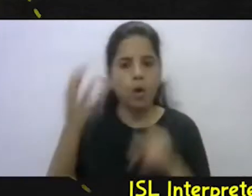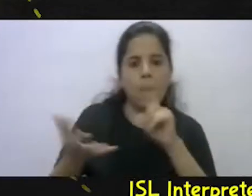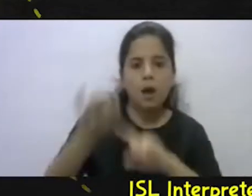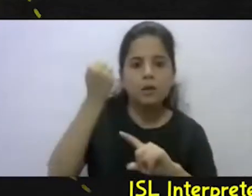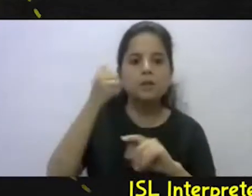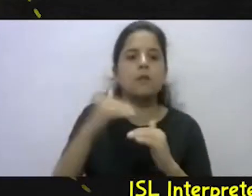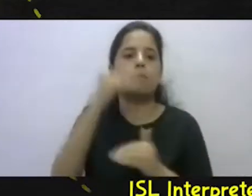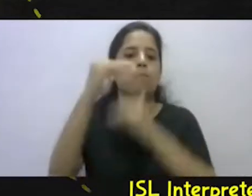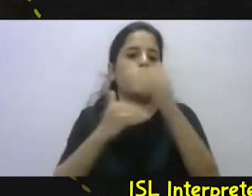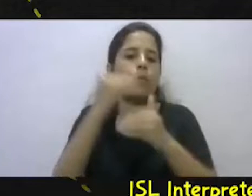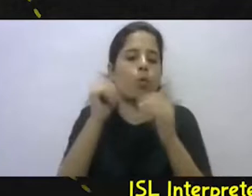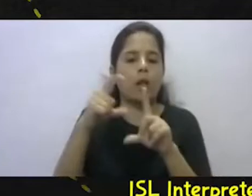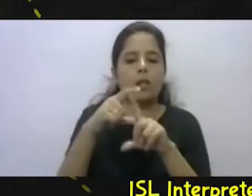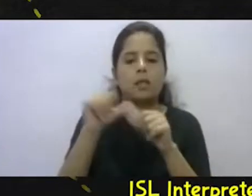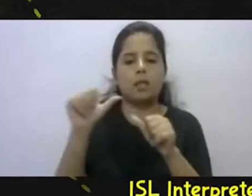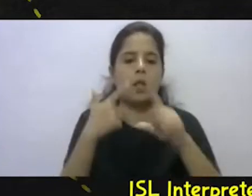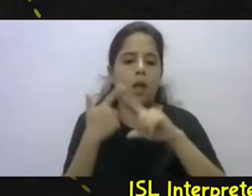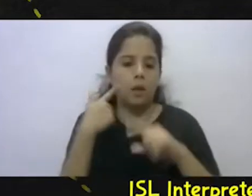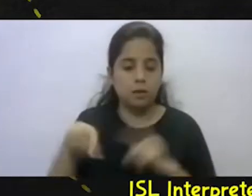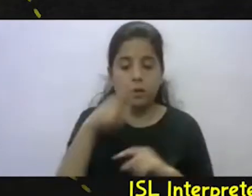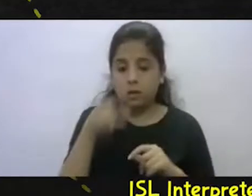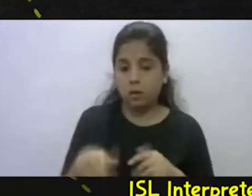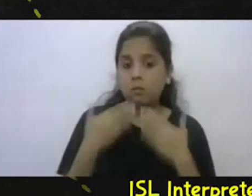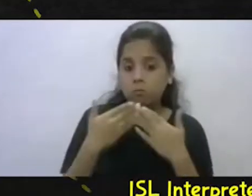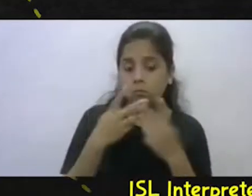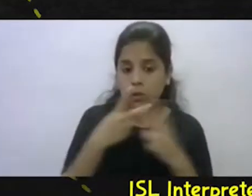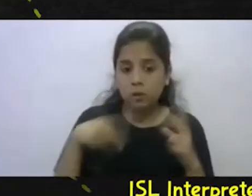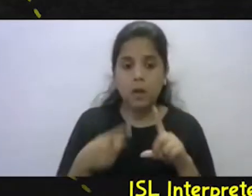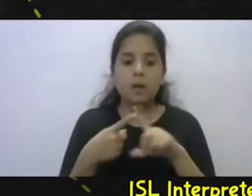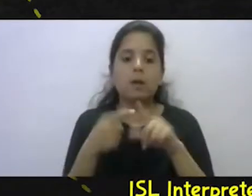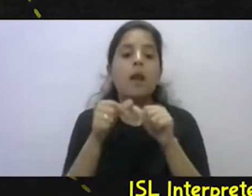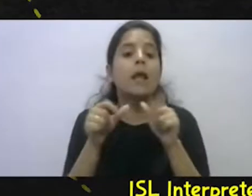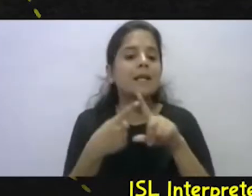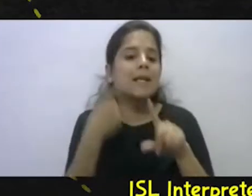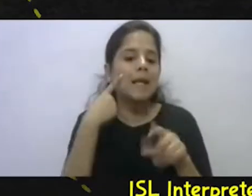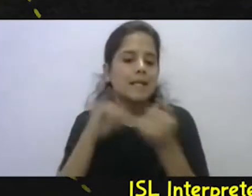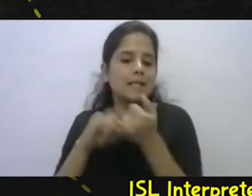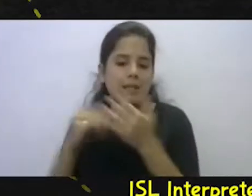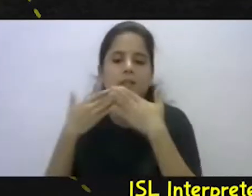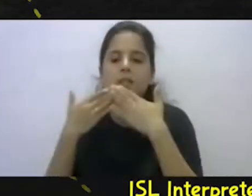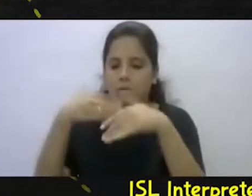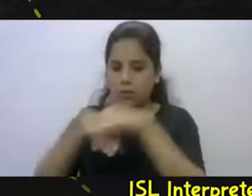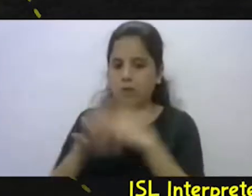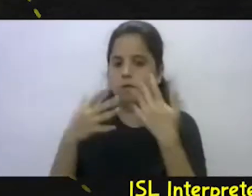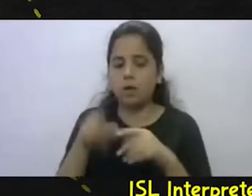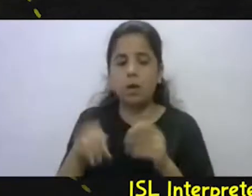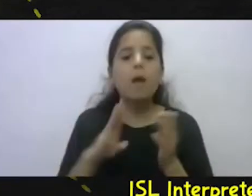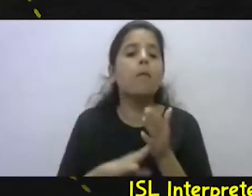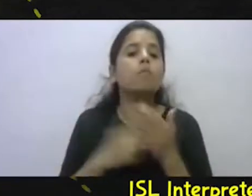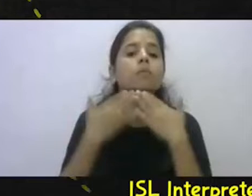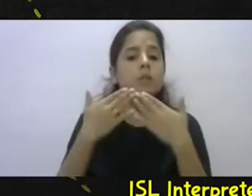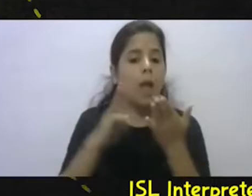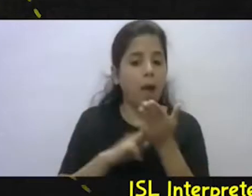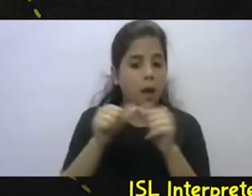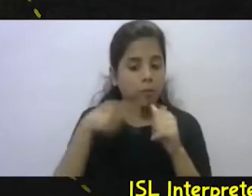of Dalit people. She has a master's in development studies from Tata Institute of Social Sciences, and they have also a master's in social anthropology from